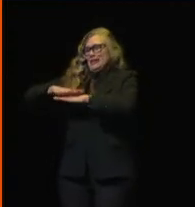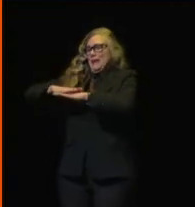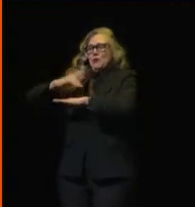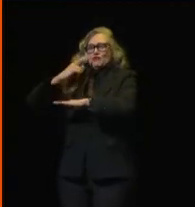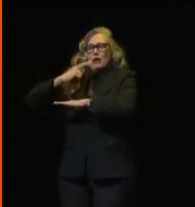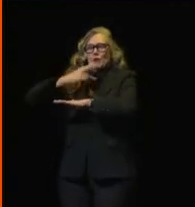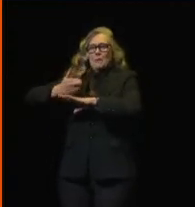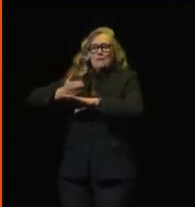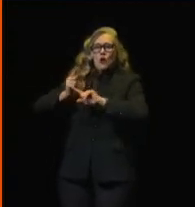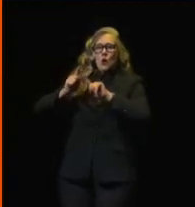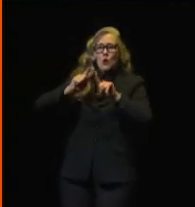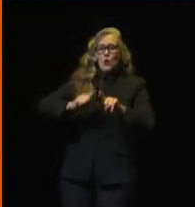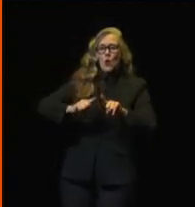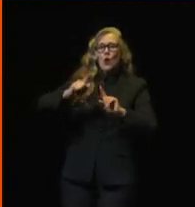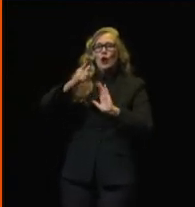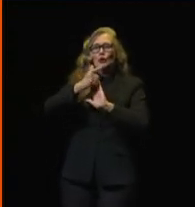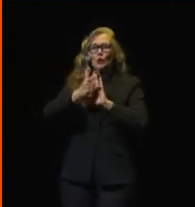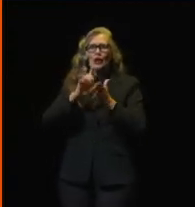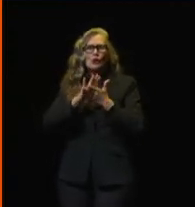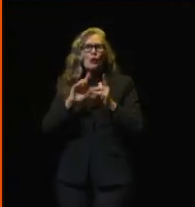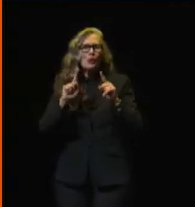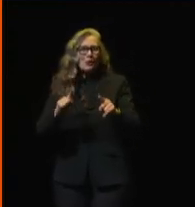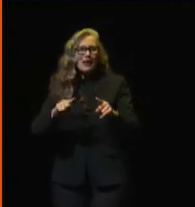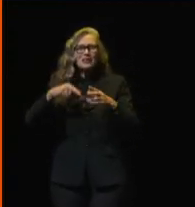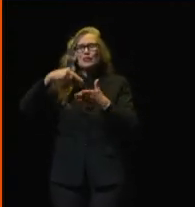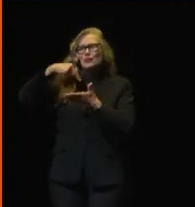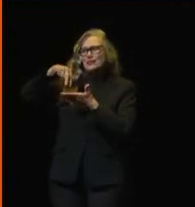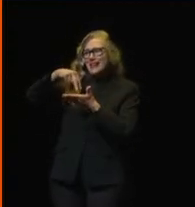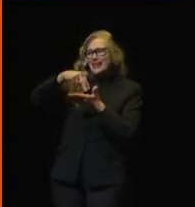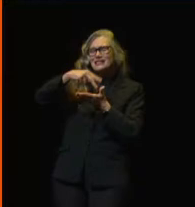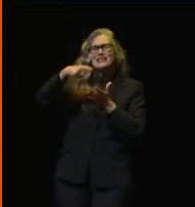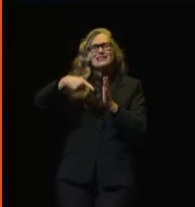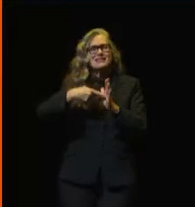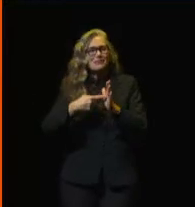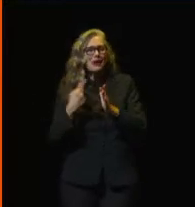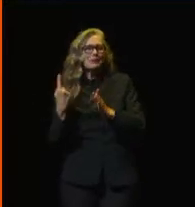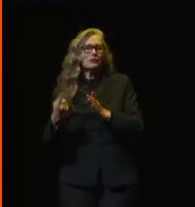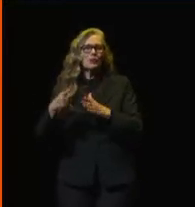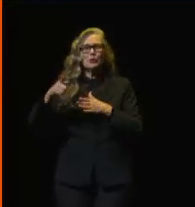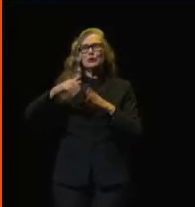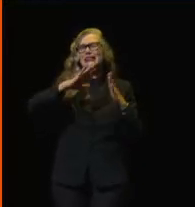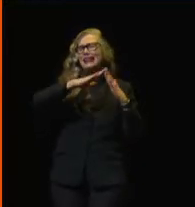fancy activities. We mainly spent our time, again, just walking around the city,